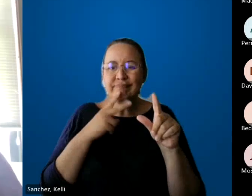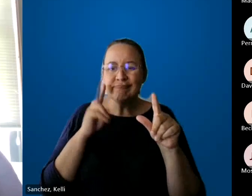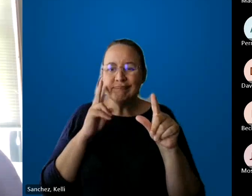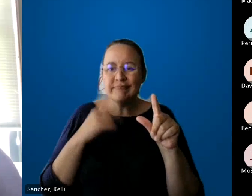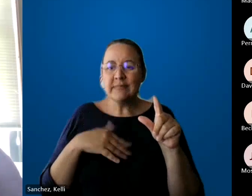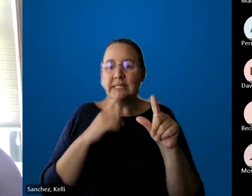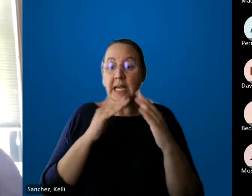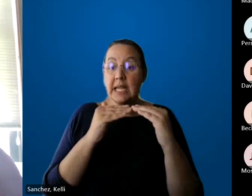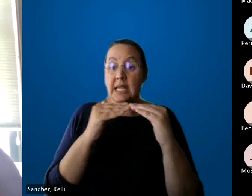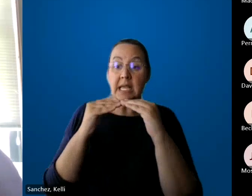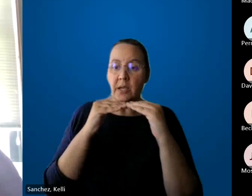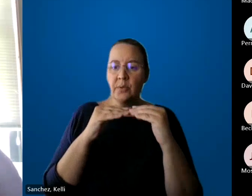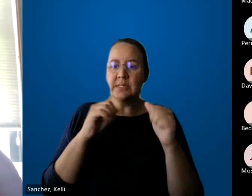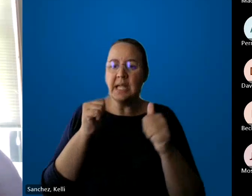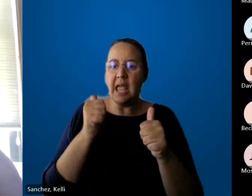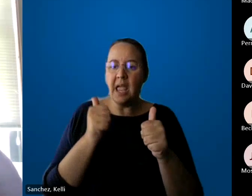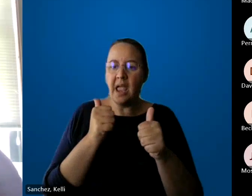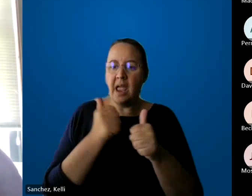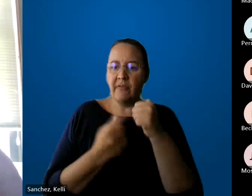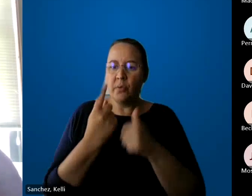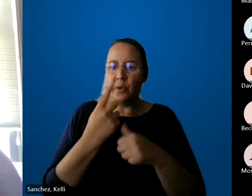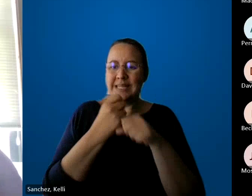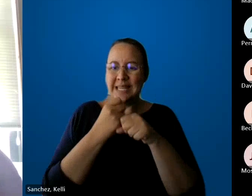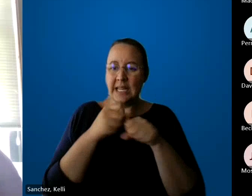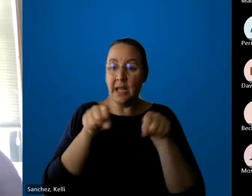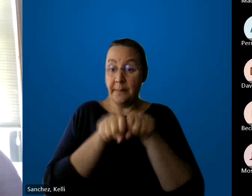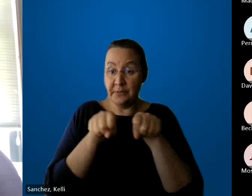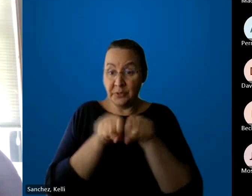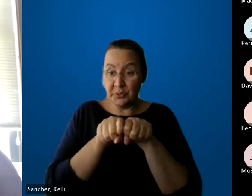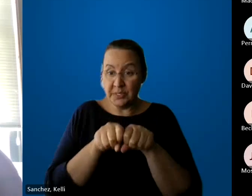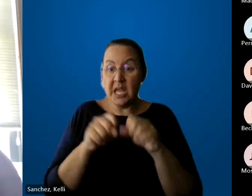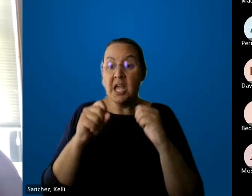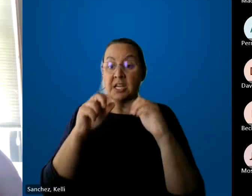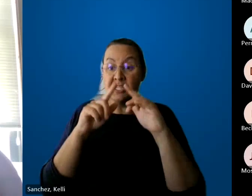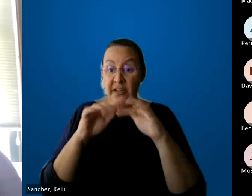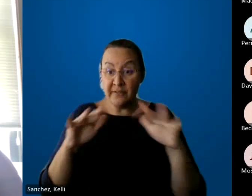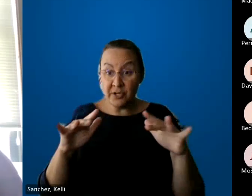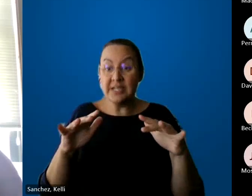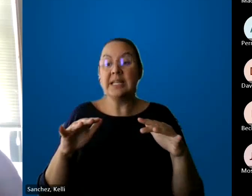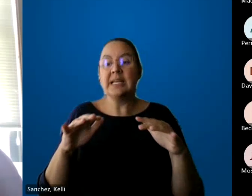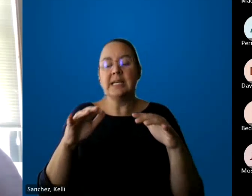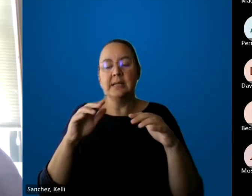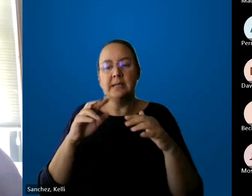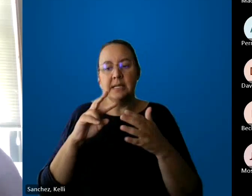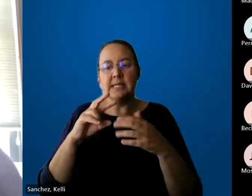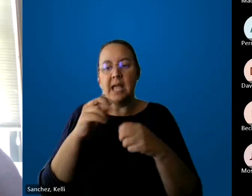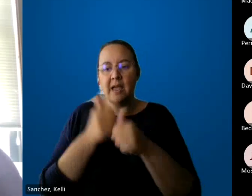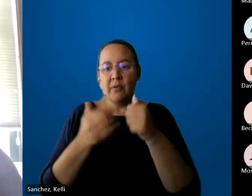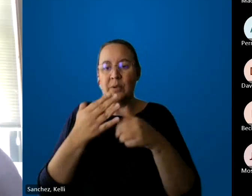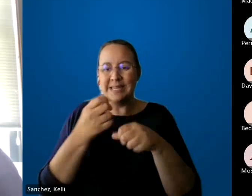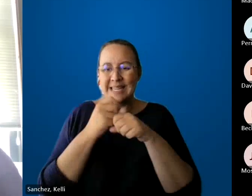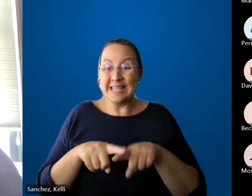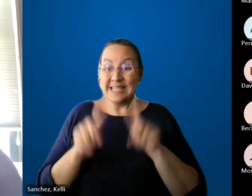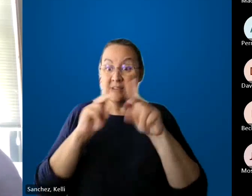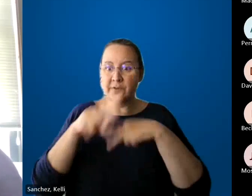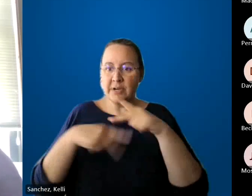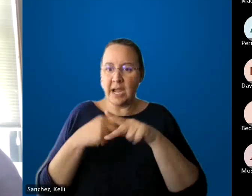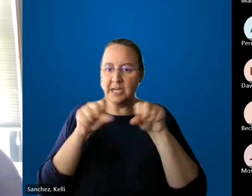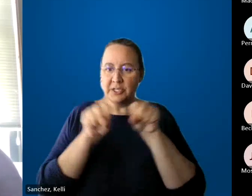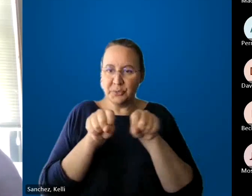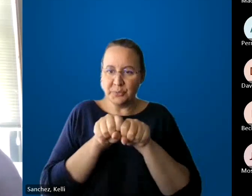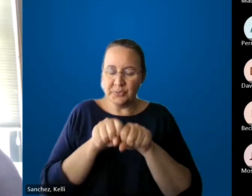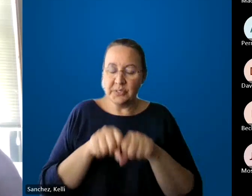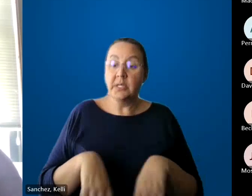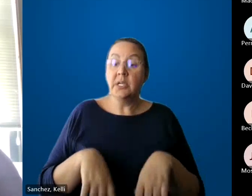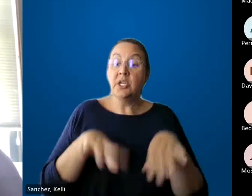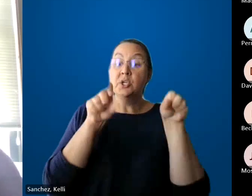equality is everyone getting a pair of shoes. Diversity is everyone getting a different type of shoe. Equity is everyone